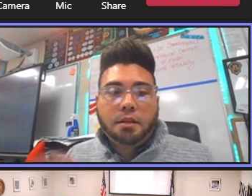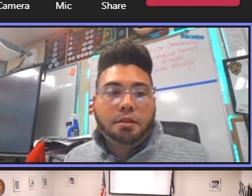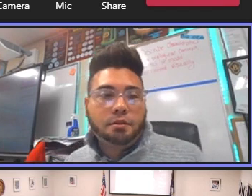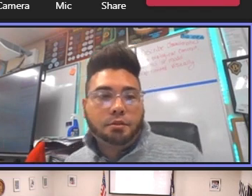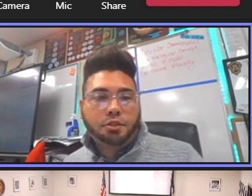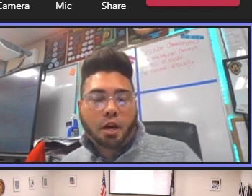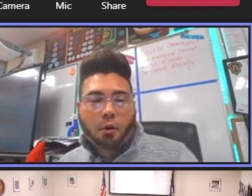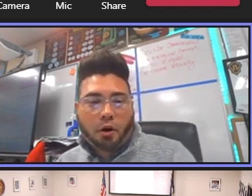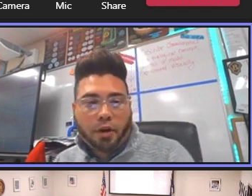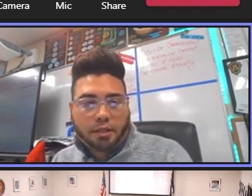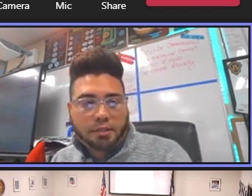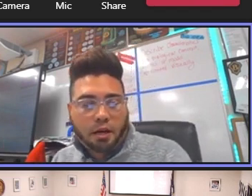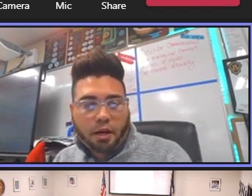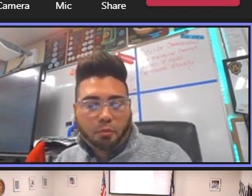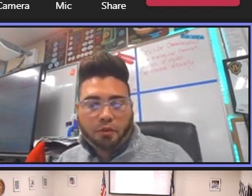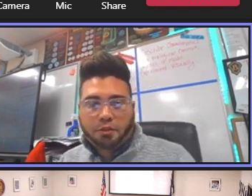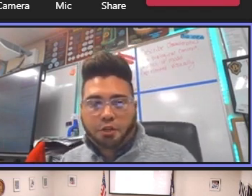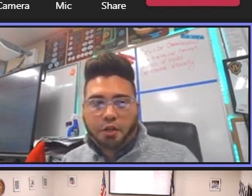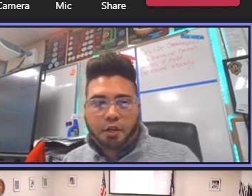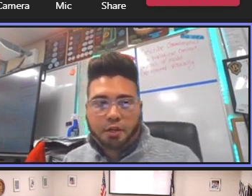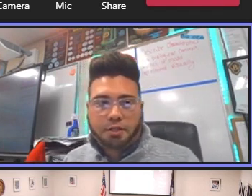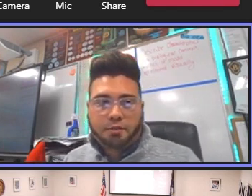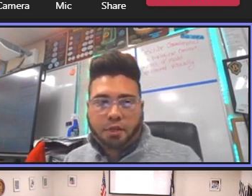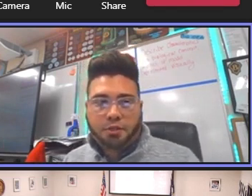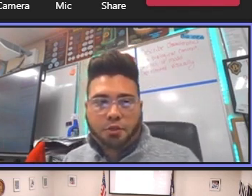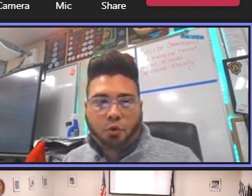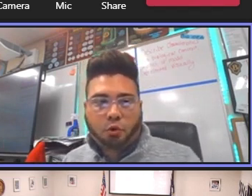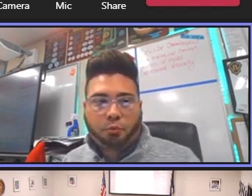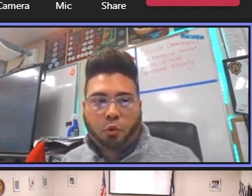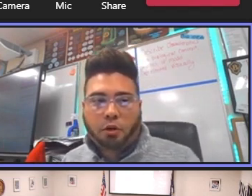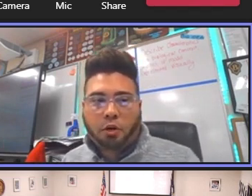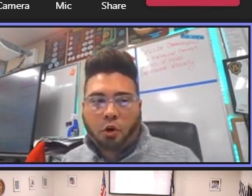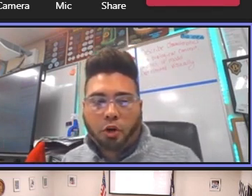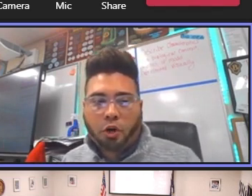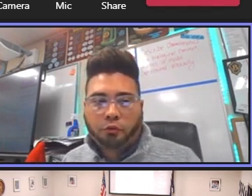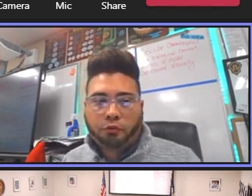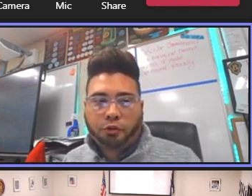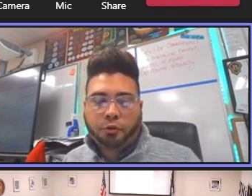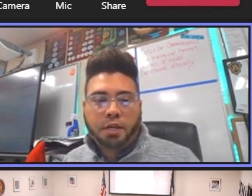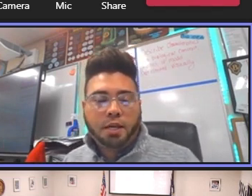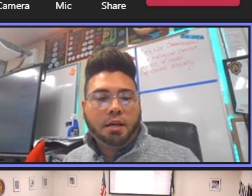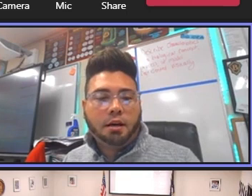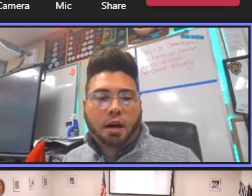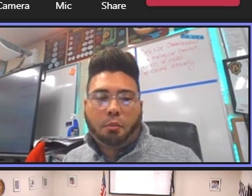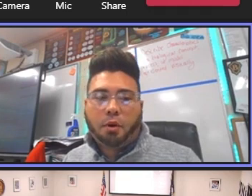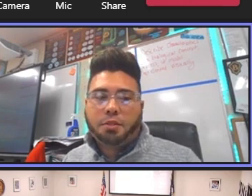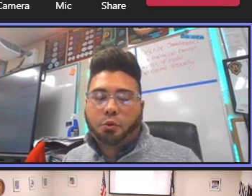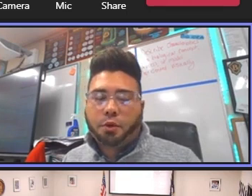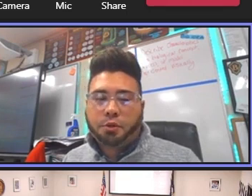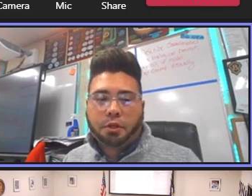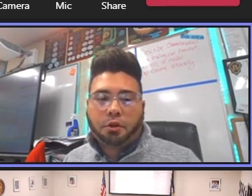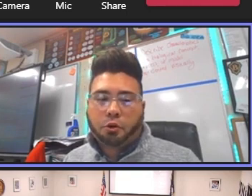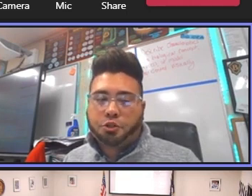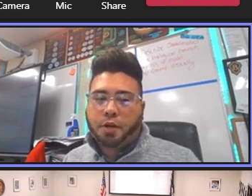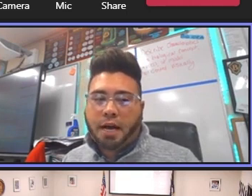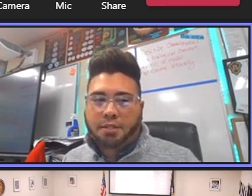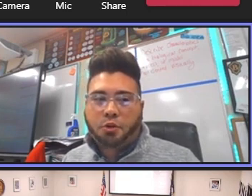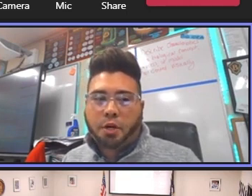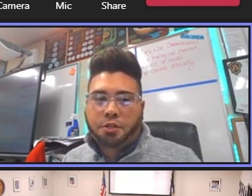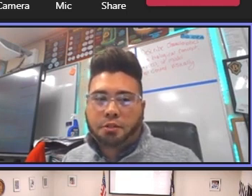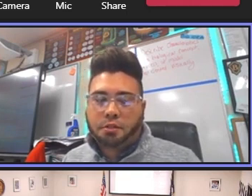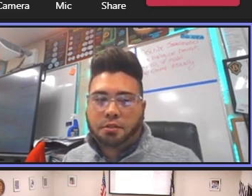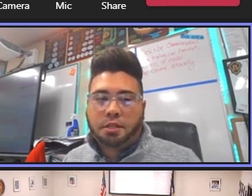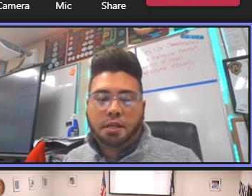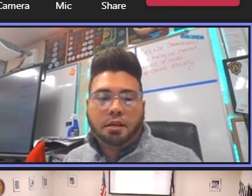Okay, so our next item on the agenda is the school report card overview. So we do encourage you to